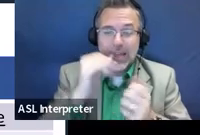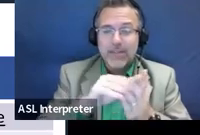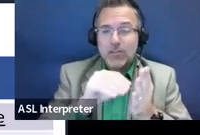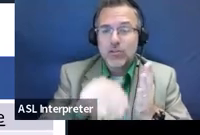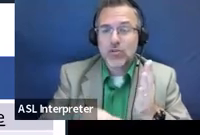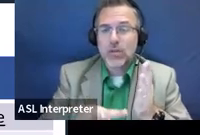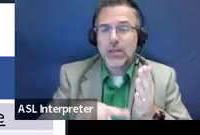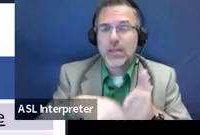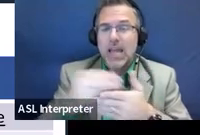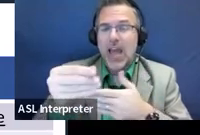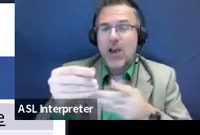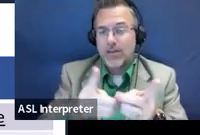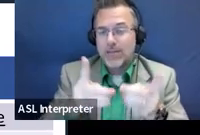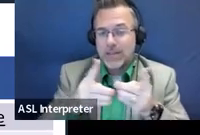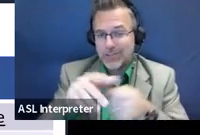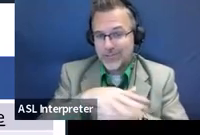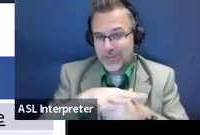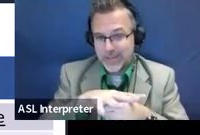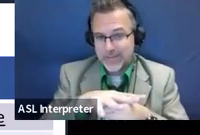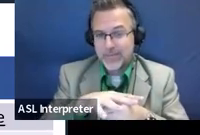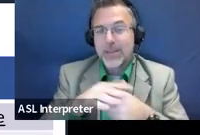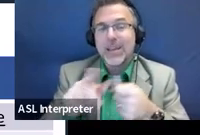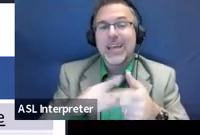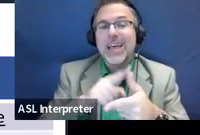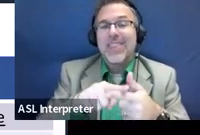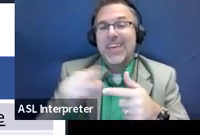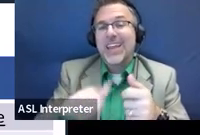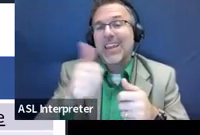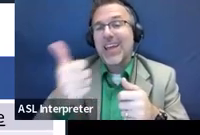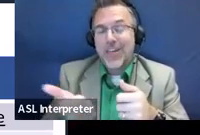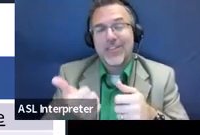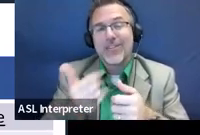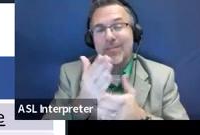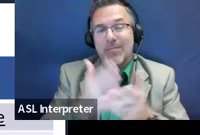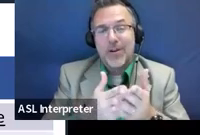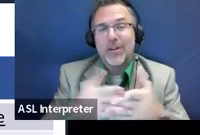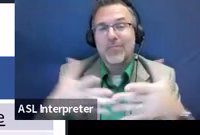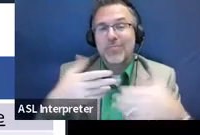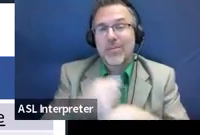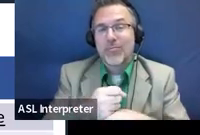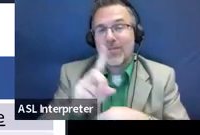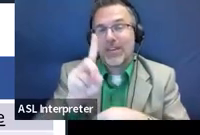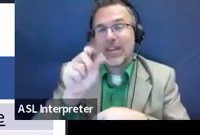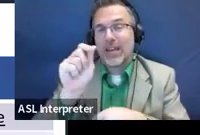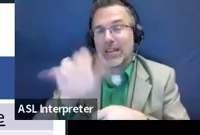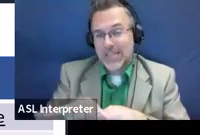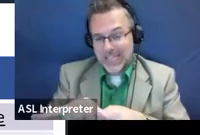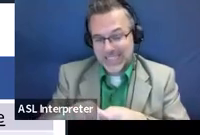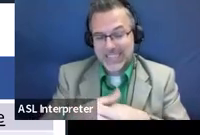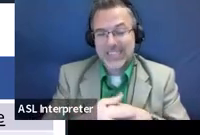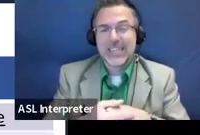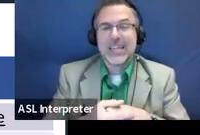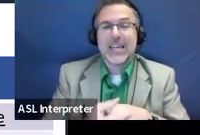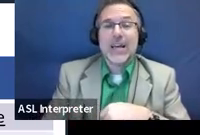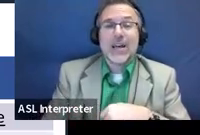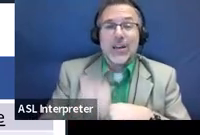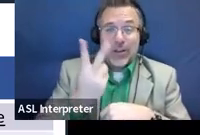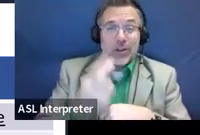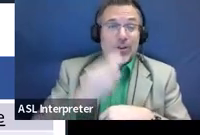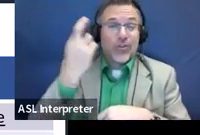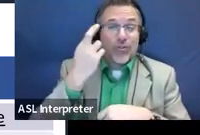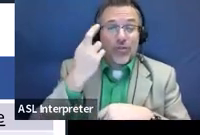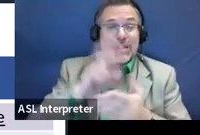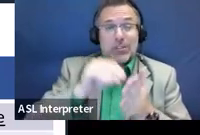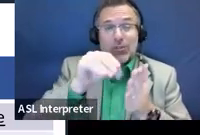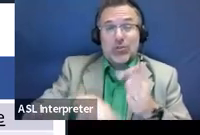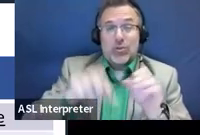district. Then our other favorite is abbreviated day. And there are two reasons a student can be on an